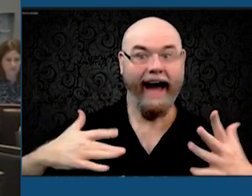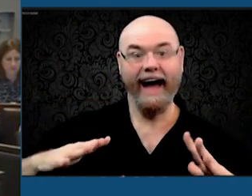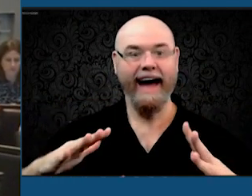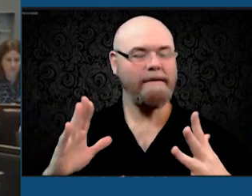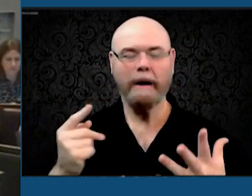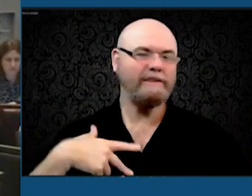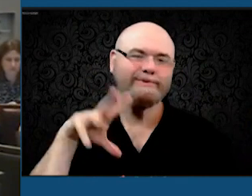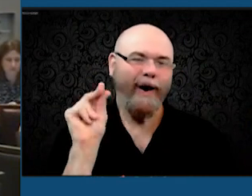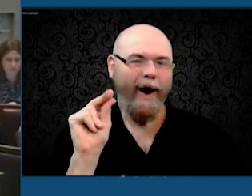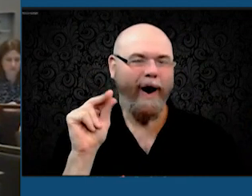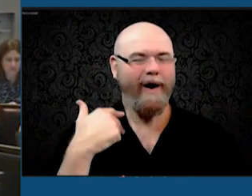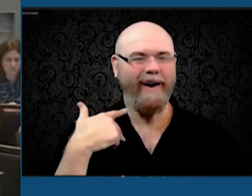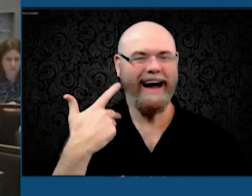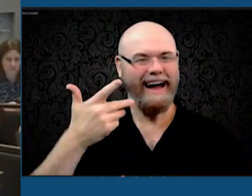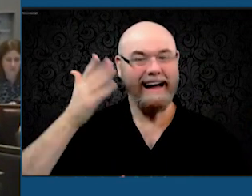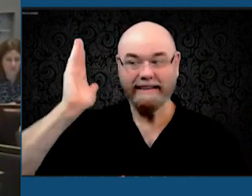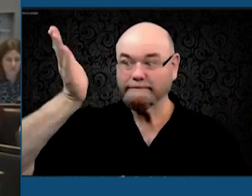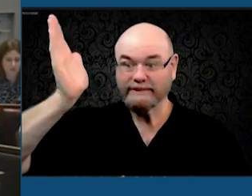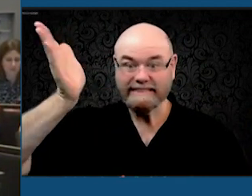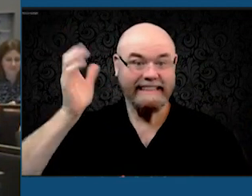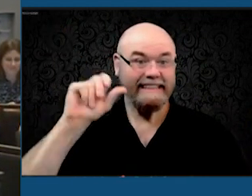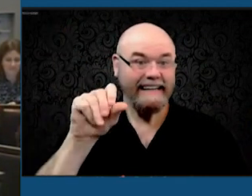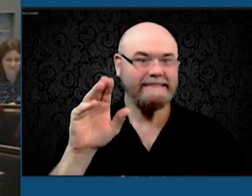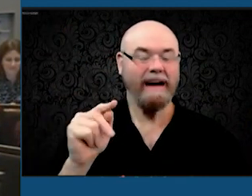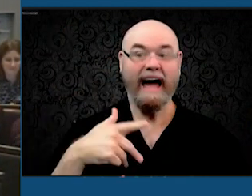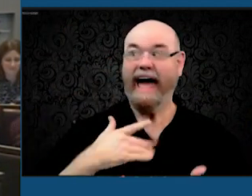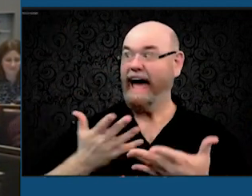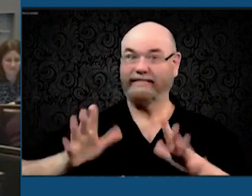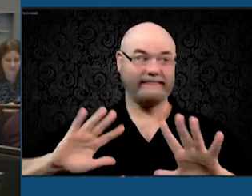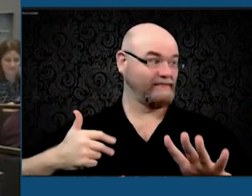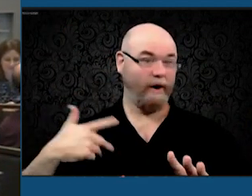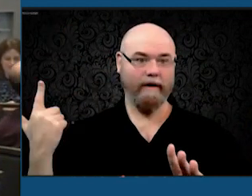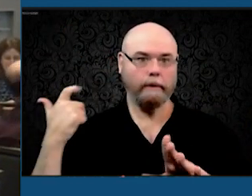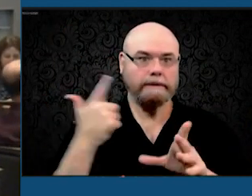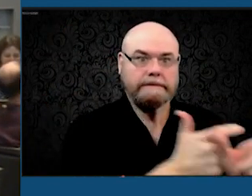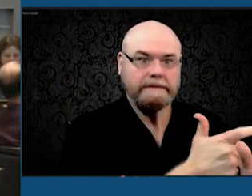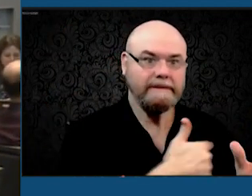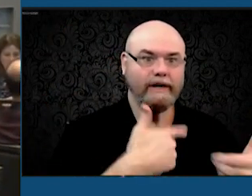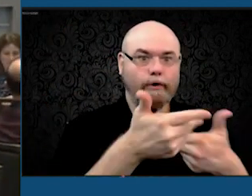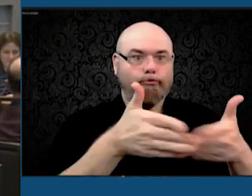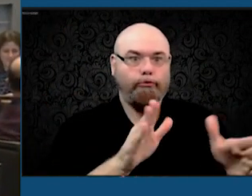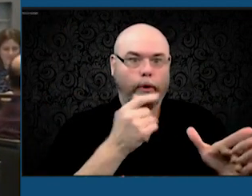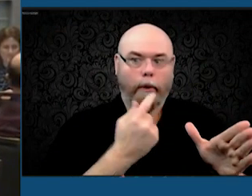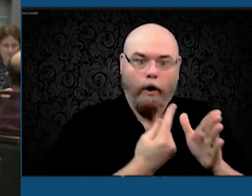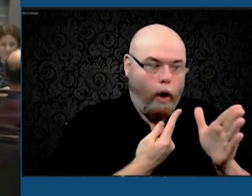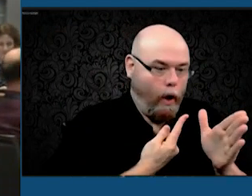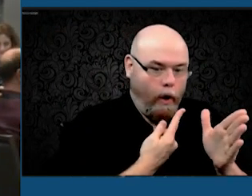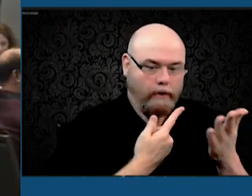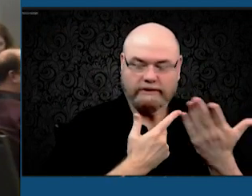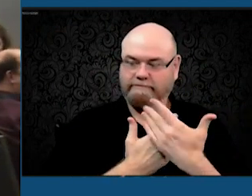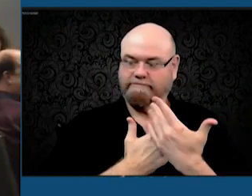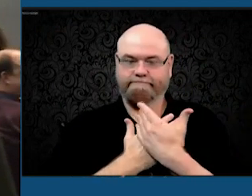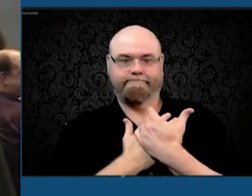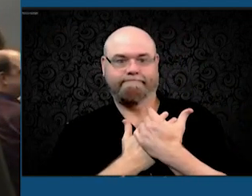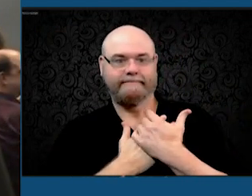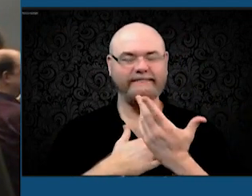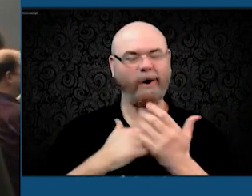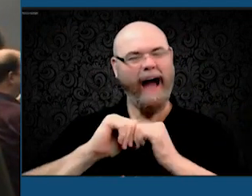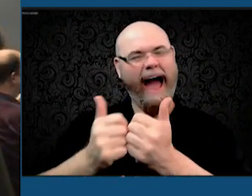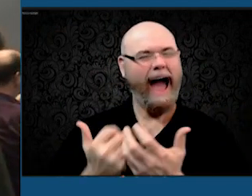myself. And so the things that I might need to restore my energy might be different. Anyone here